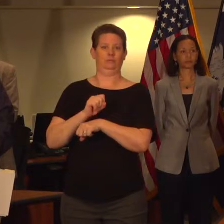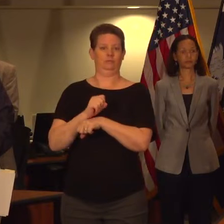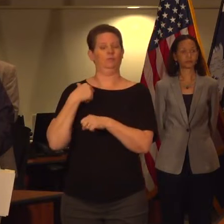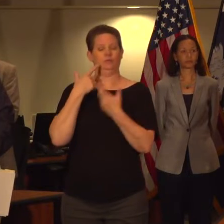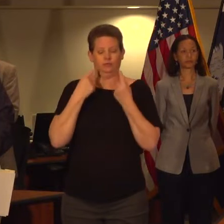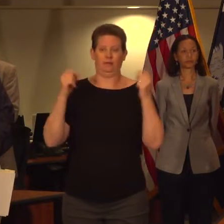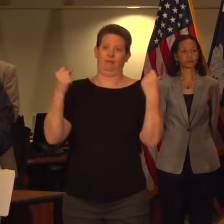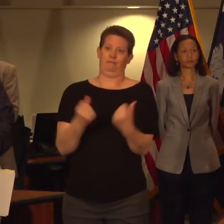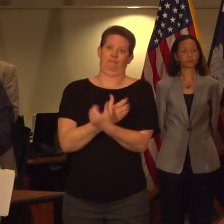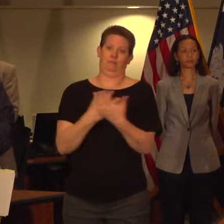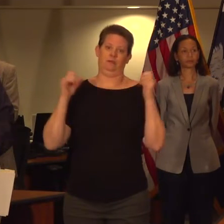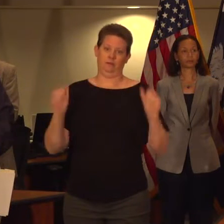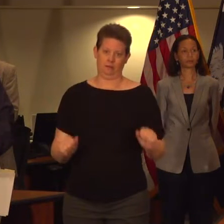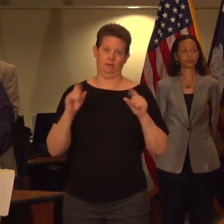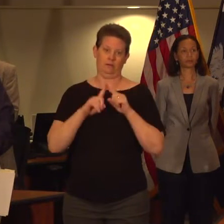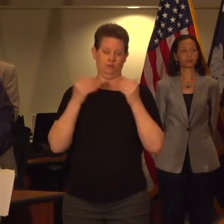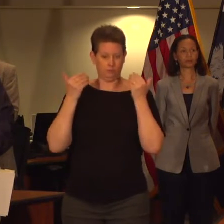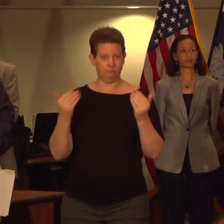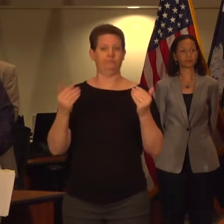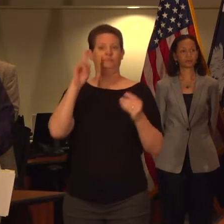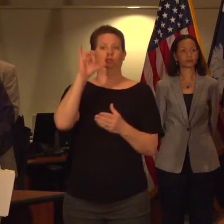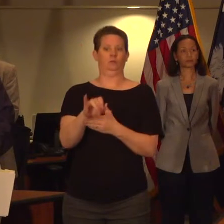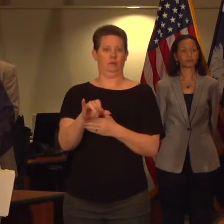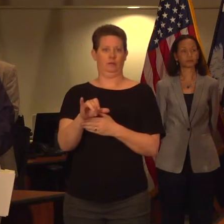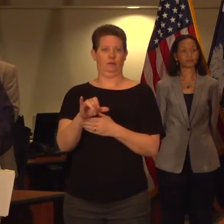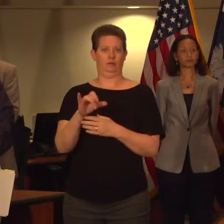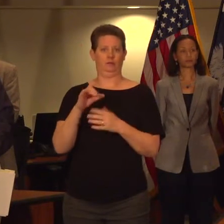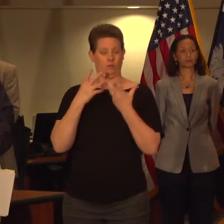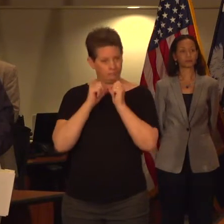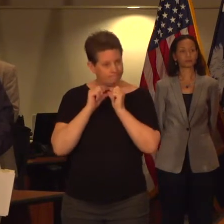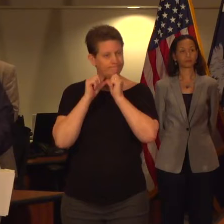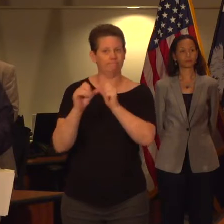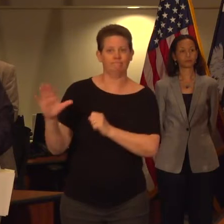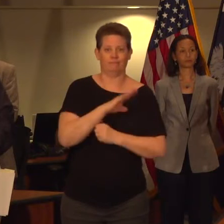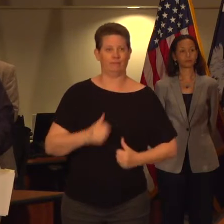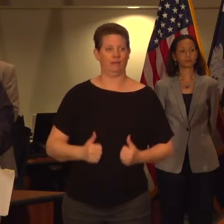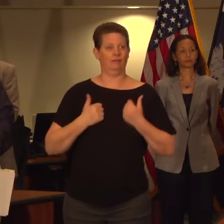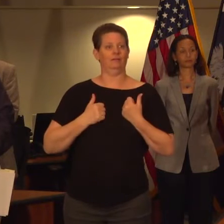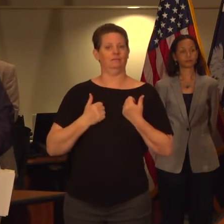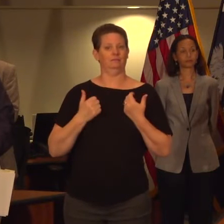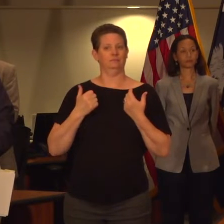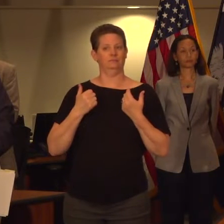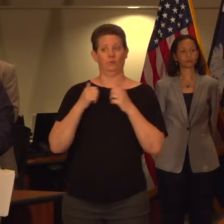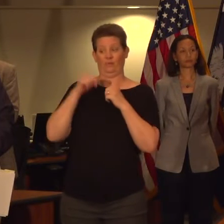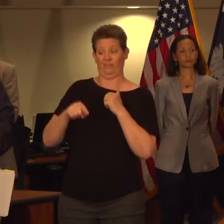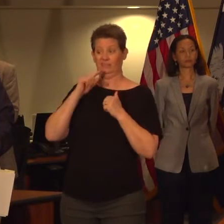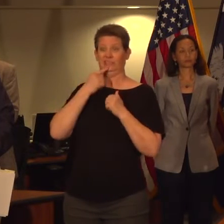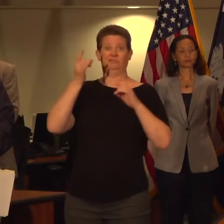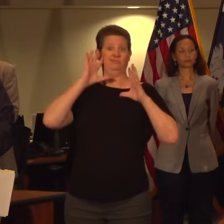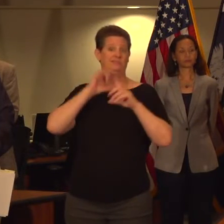that we can do to see that they can do that and continue with their lives as much as possible under these very